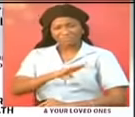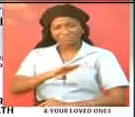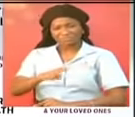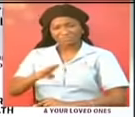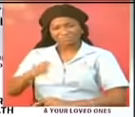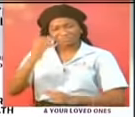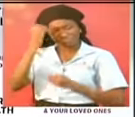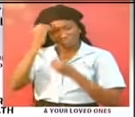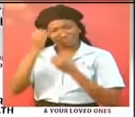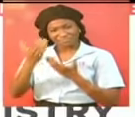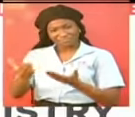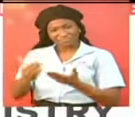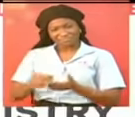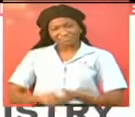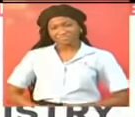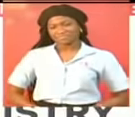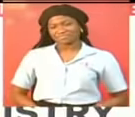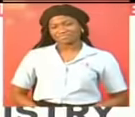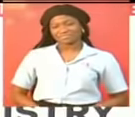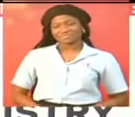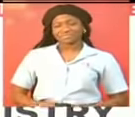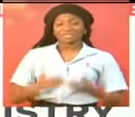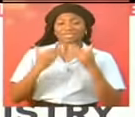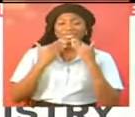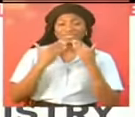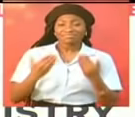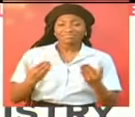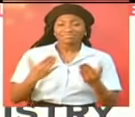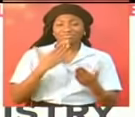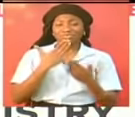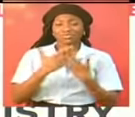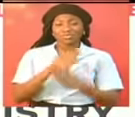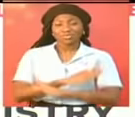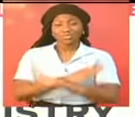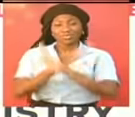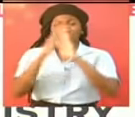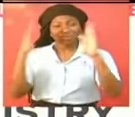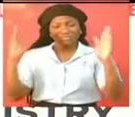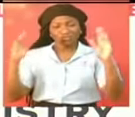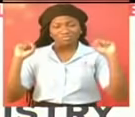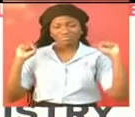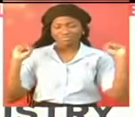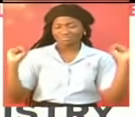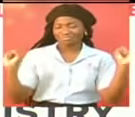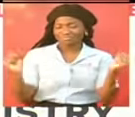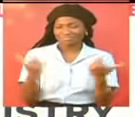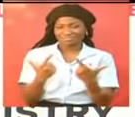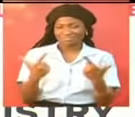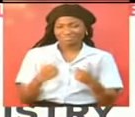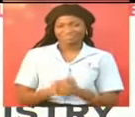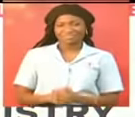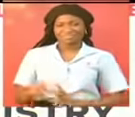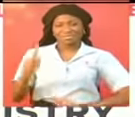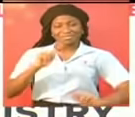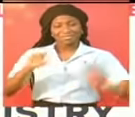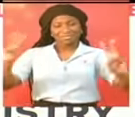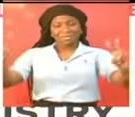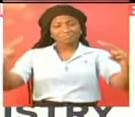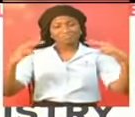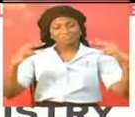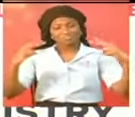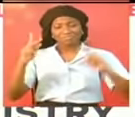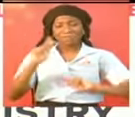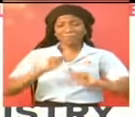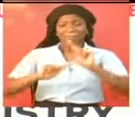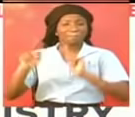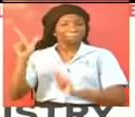Hines. Thank you, Mr. Alexander. Good morning to my colleague, Dr. Surju Singh. Good morning to members of the media, members of the viewing and listening